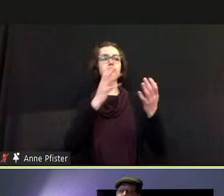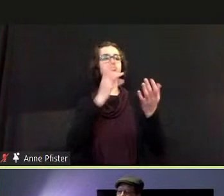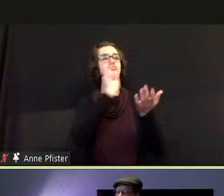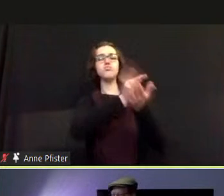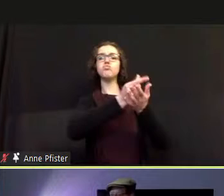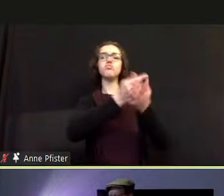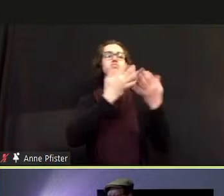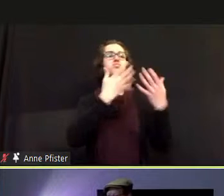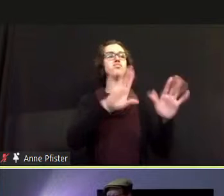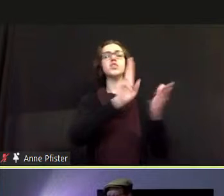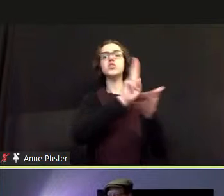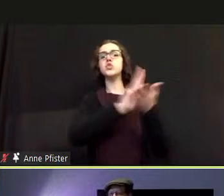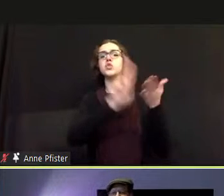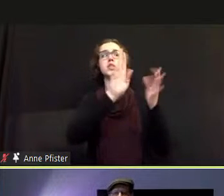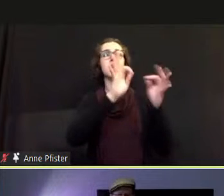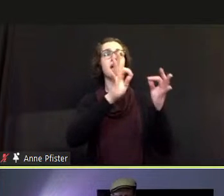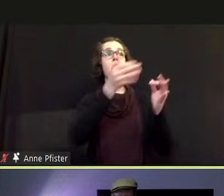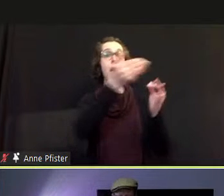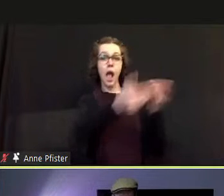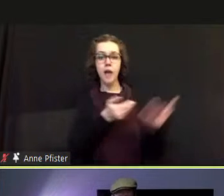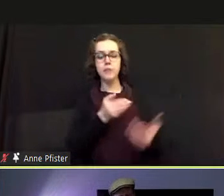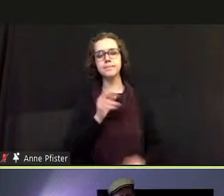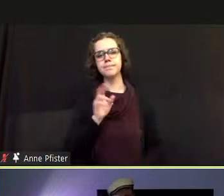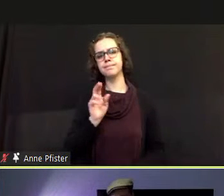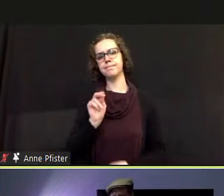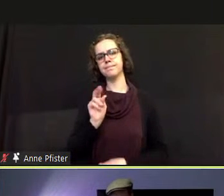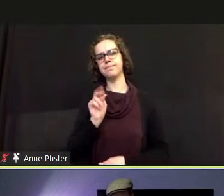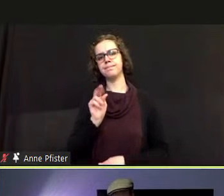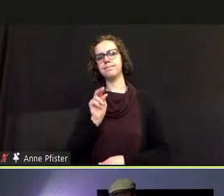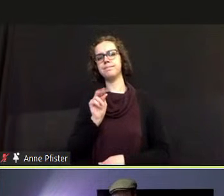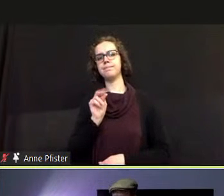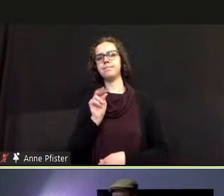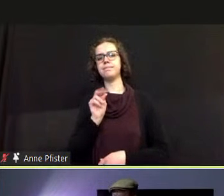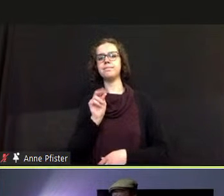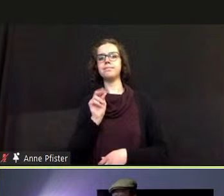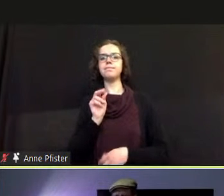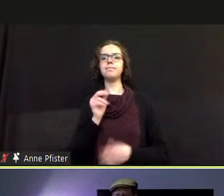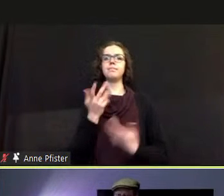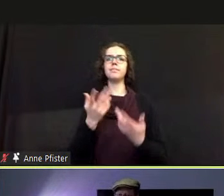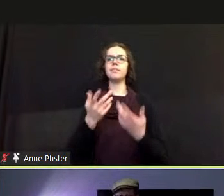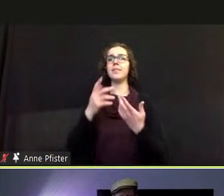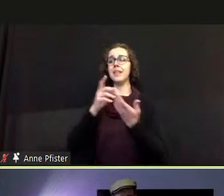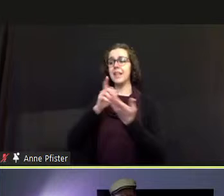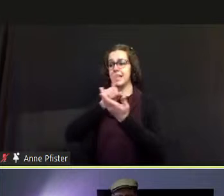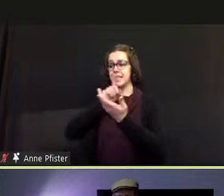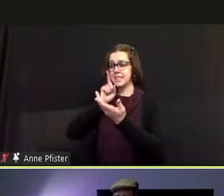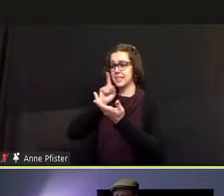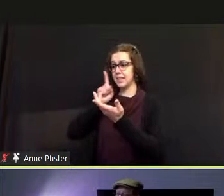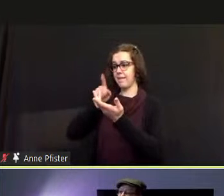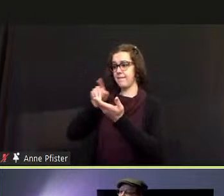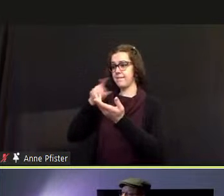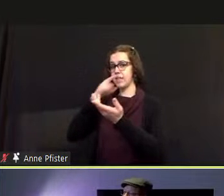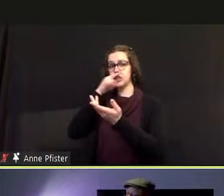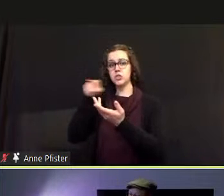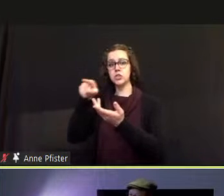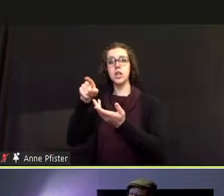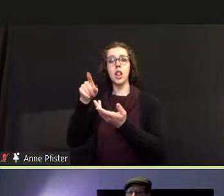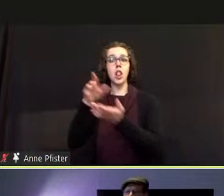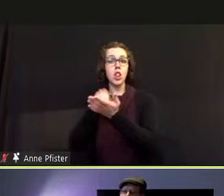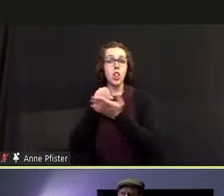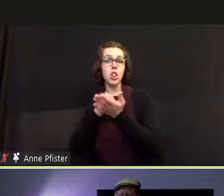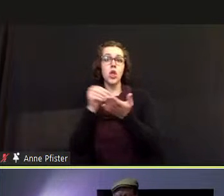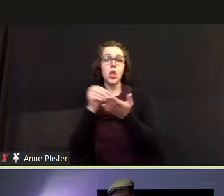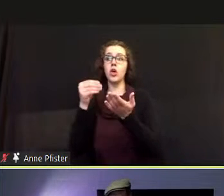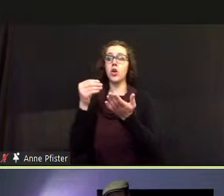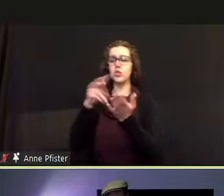they're not being hired. And an ideology around the worry about, will these deaf kids learn how to read and write Spanish from somebody who's deaf?